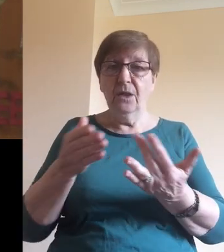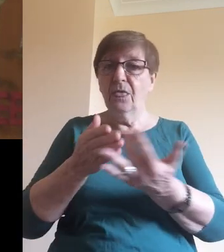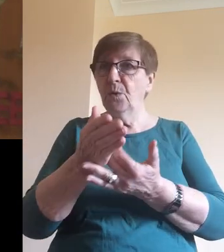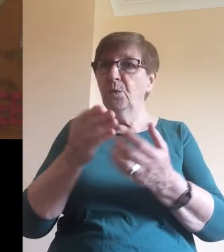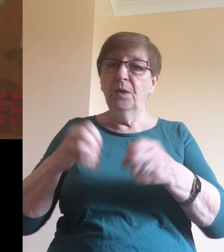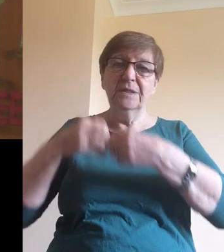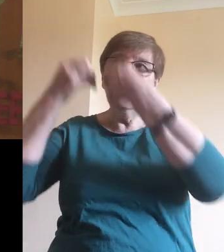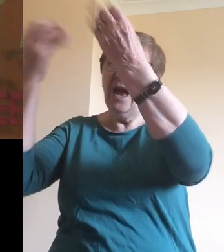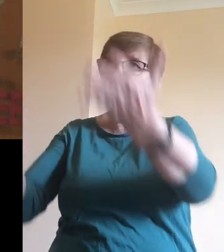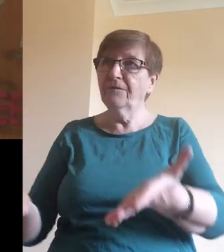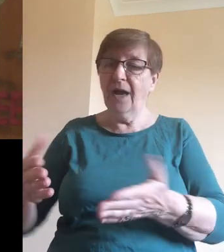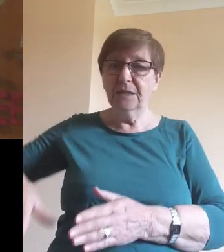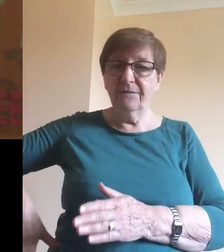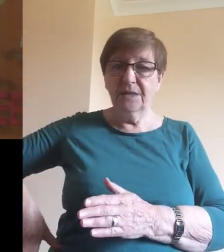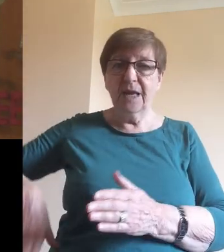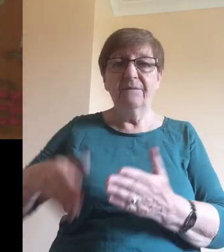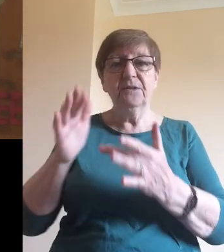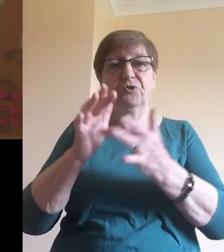sacrifice of his servant.